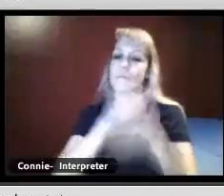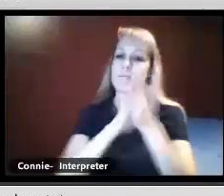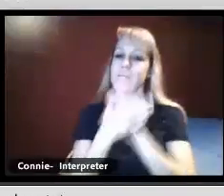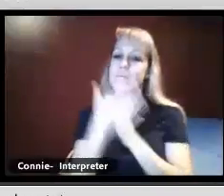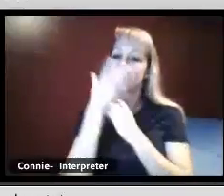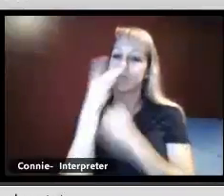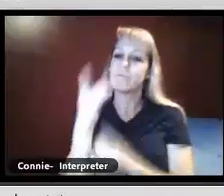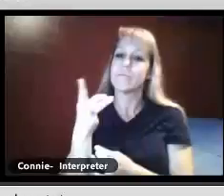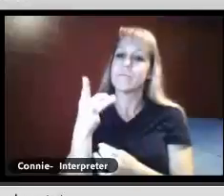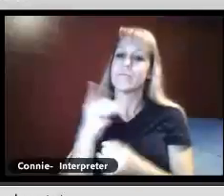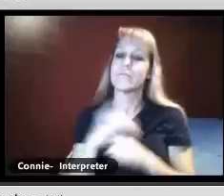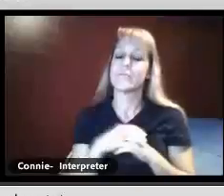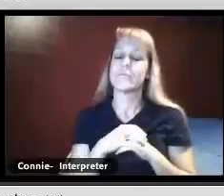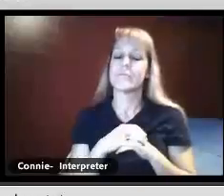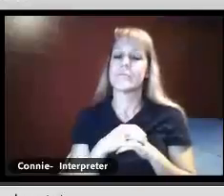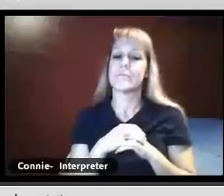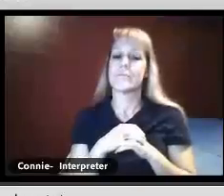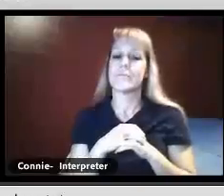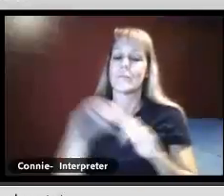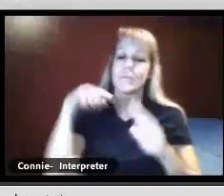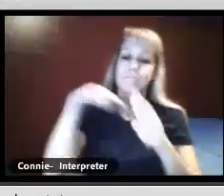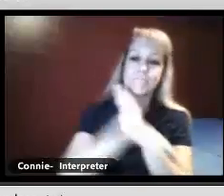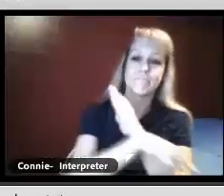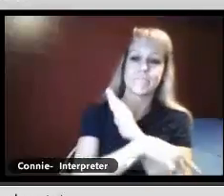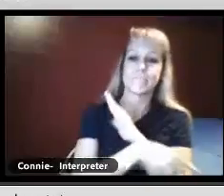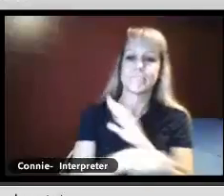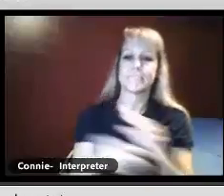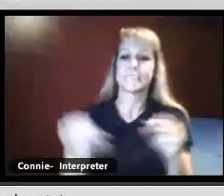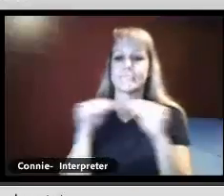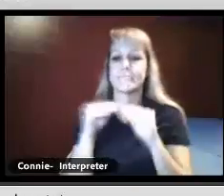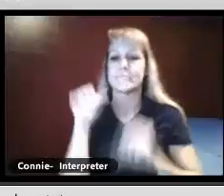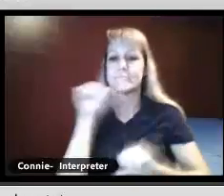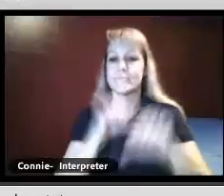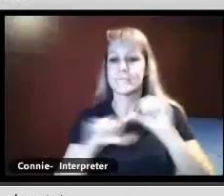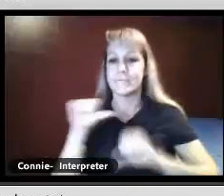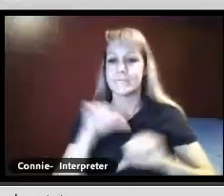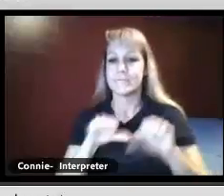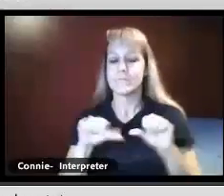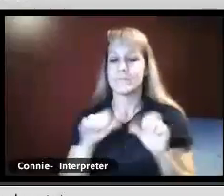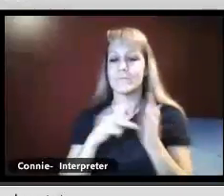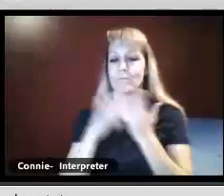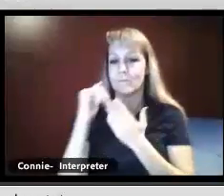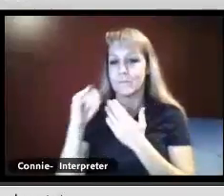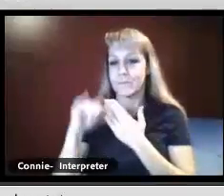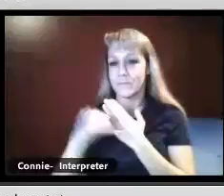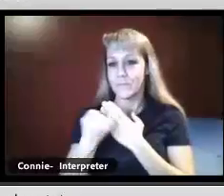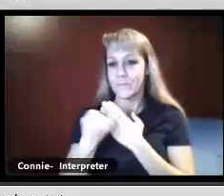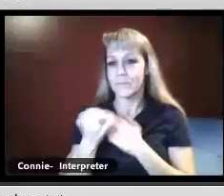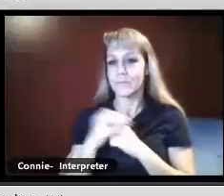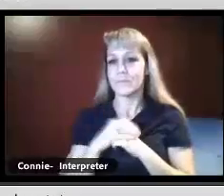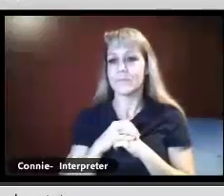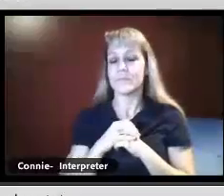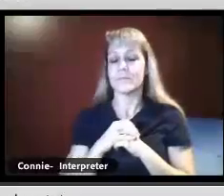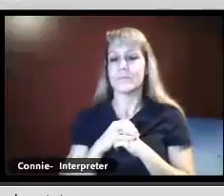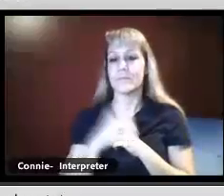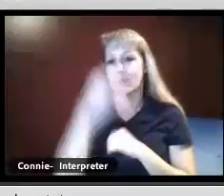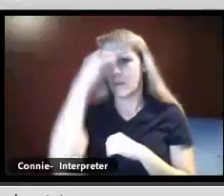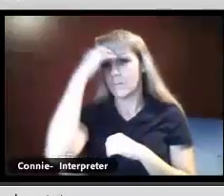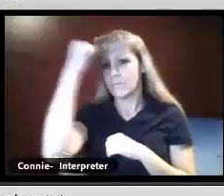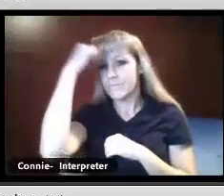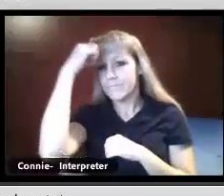in or to delve into scientific projects. Of course, the